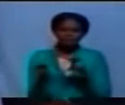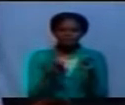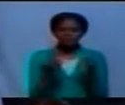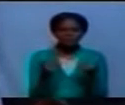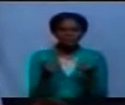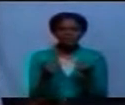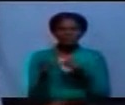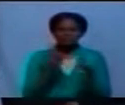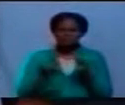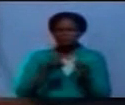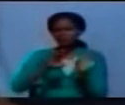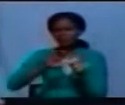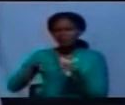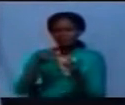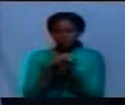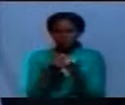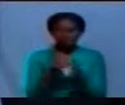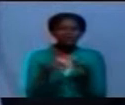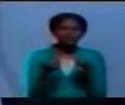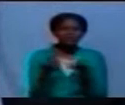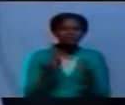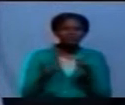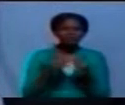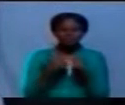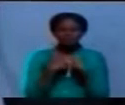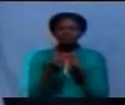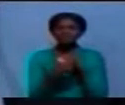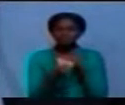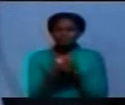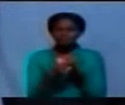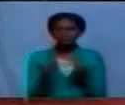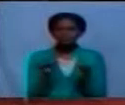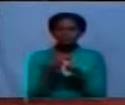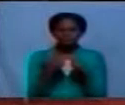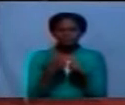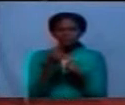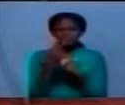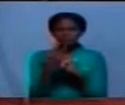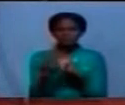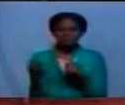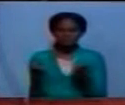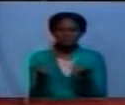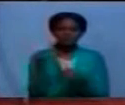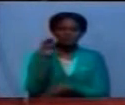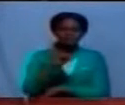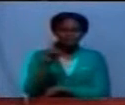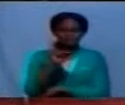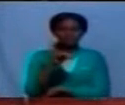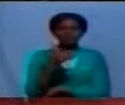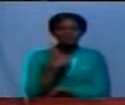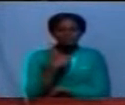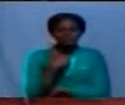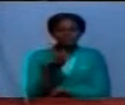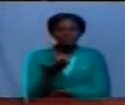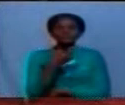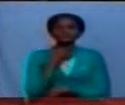after people's money, and we need to encourage people of Zambia to save. Now, you've spoken about two interests, and I'm wondering which one are you protecting, the